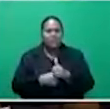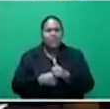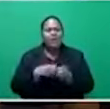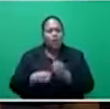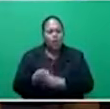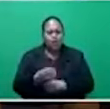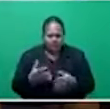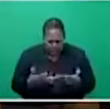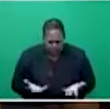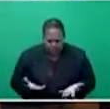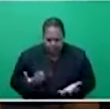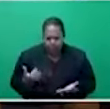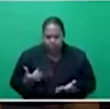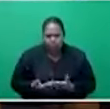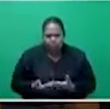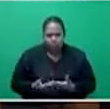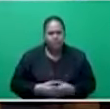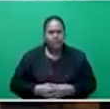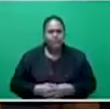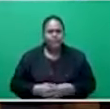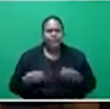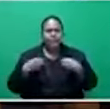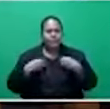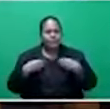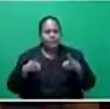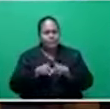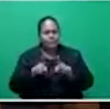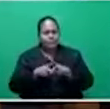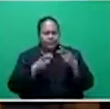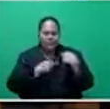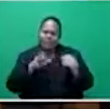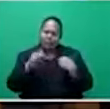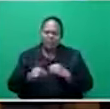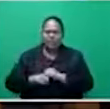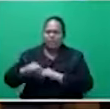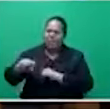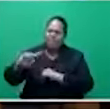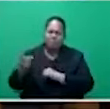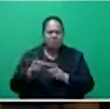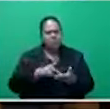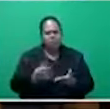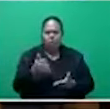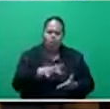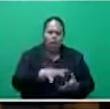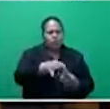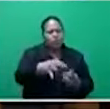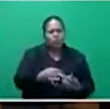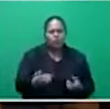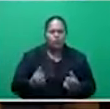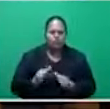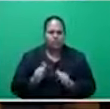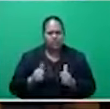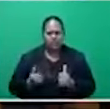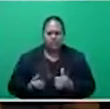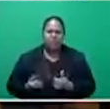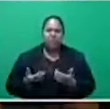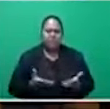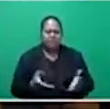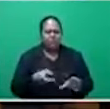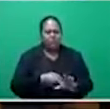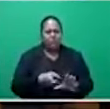now. The business partner roles have been advertised just for the sake. The positions will be automatically rewarded to internal staff on